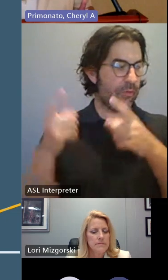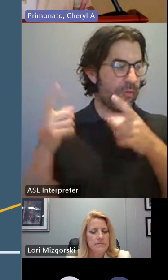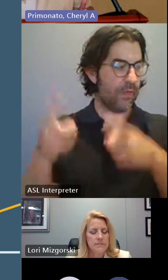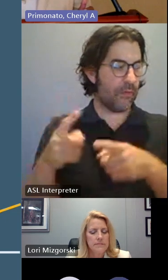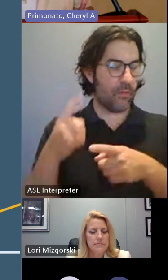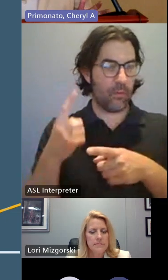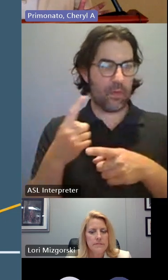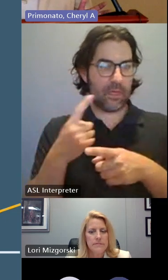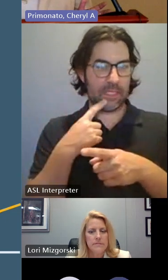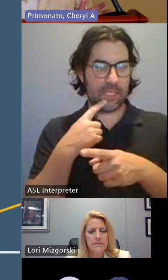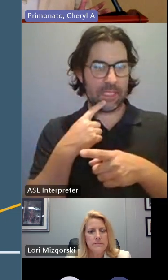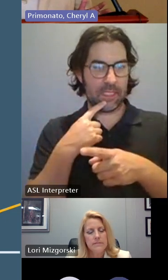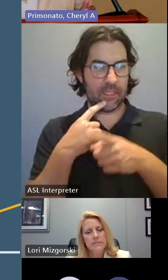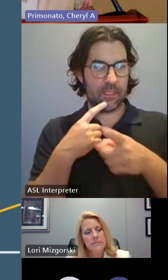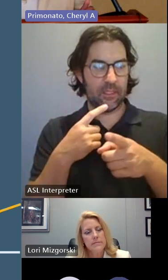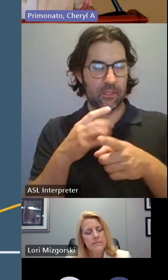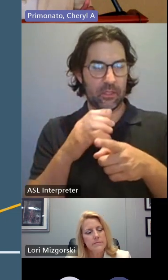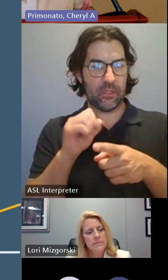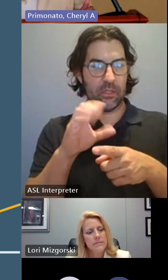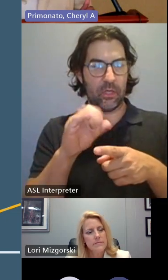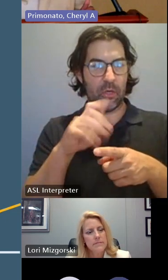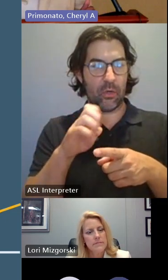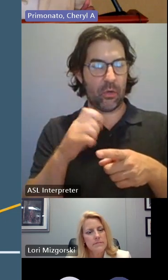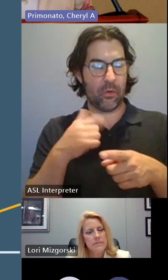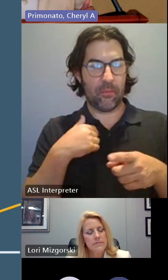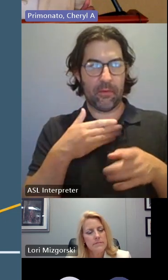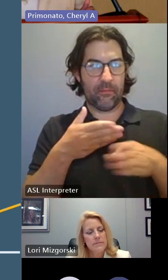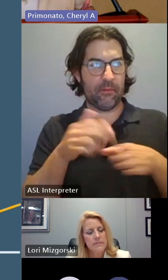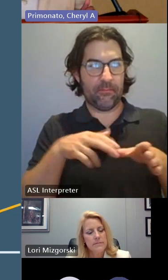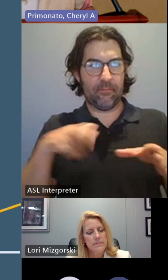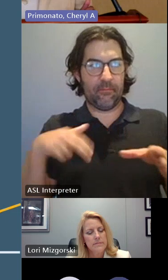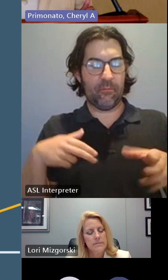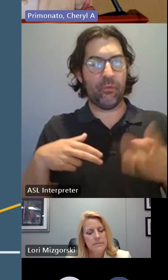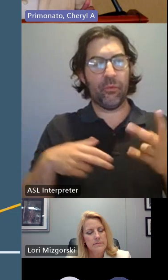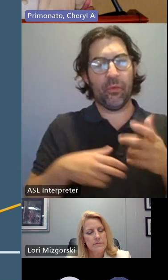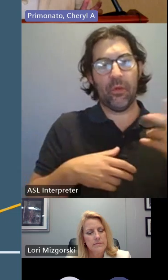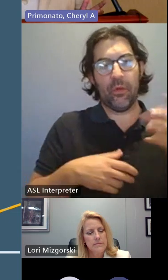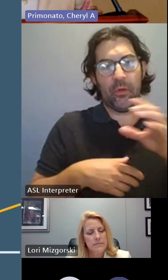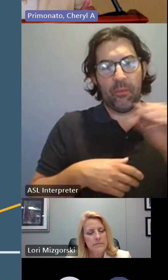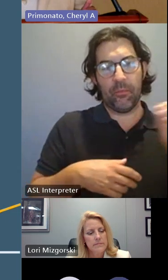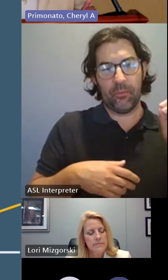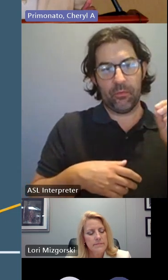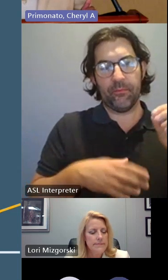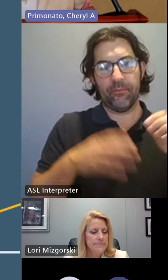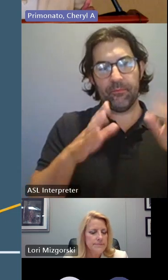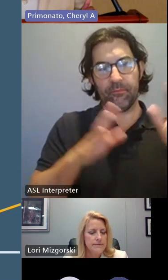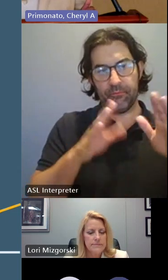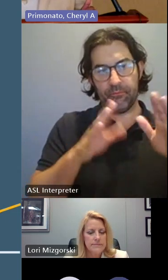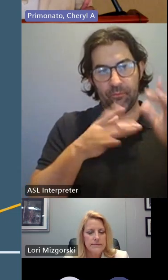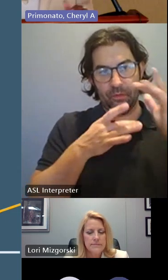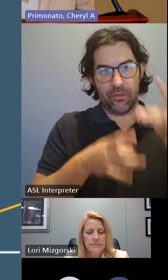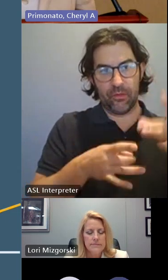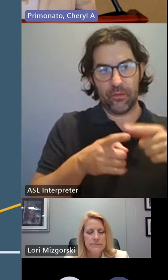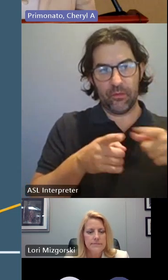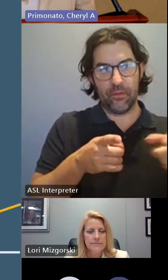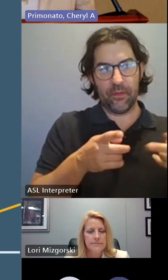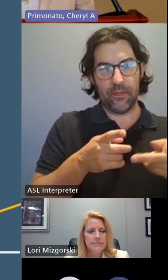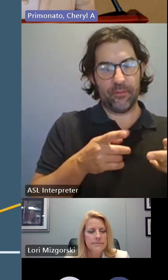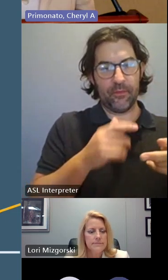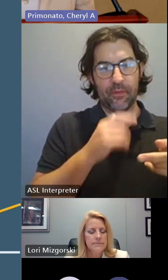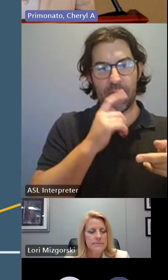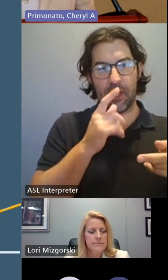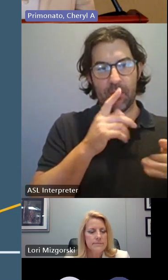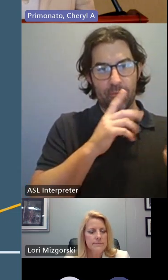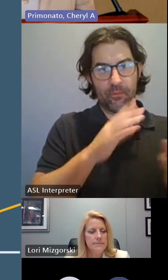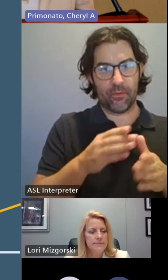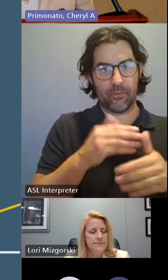firm stated that the scope was outside of their specialty, 2 other firms were interested, but they were not prepared